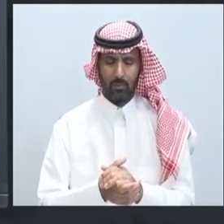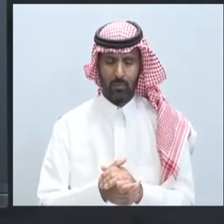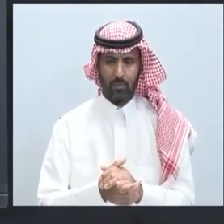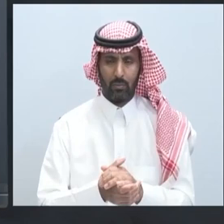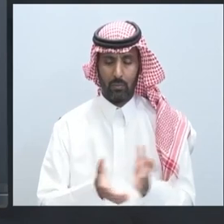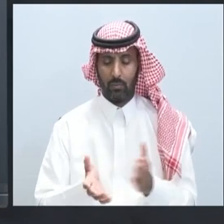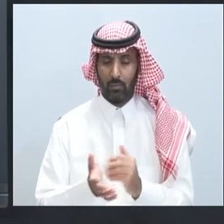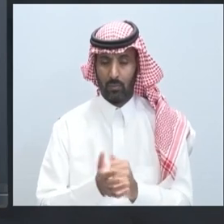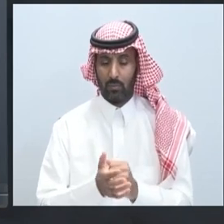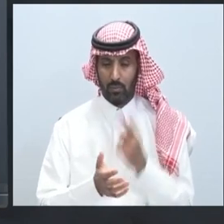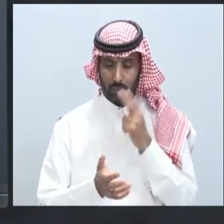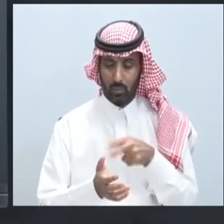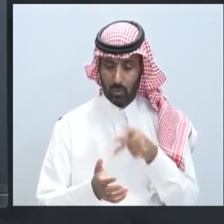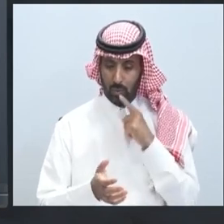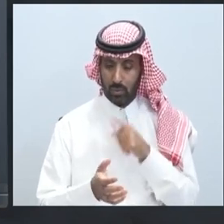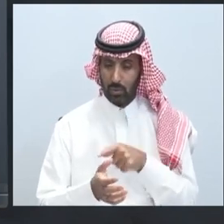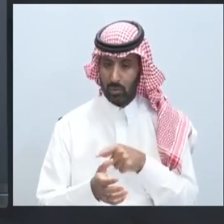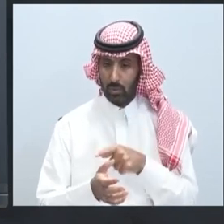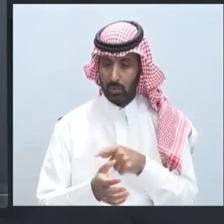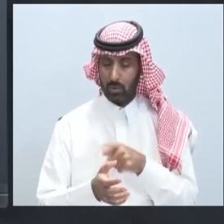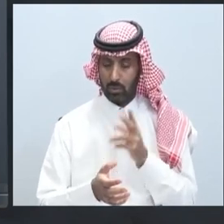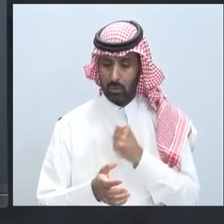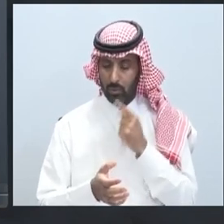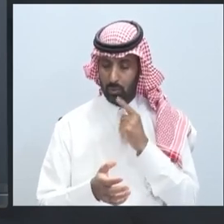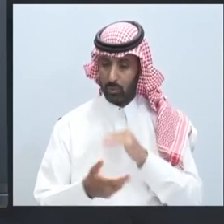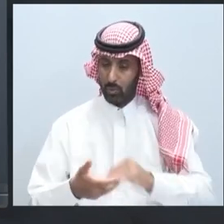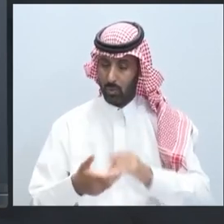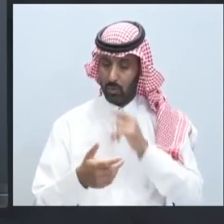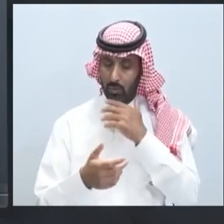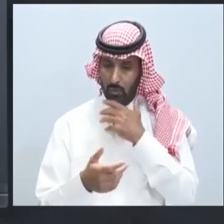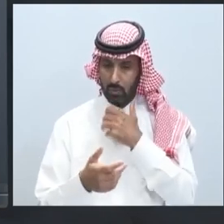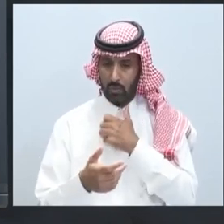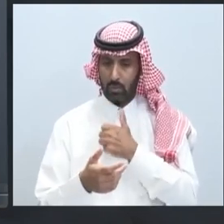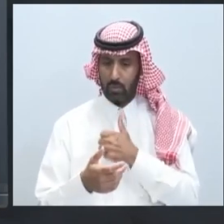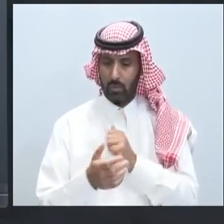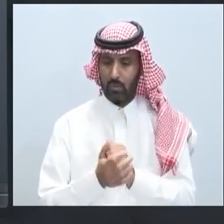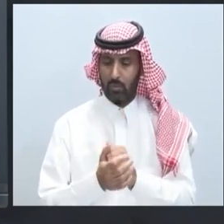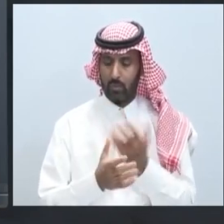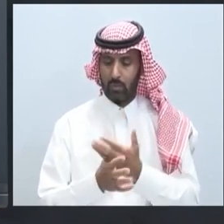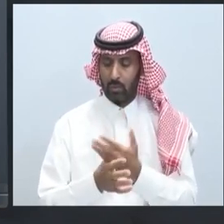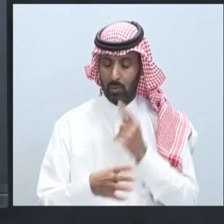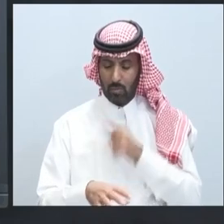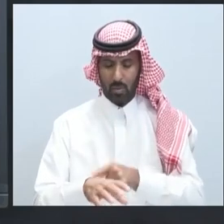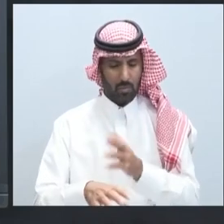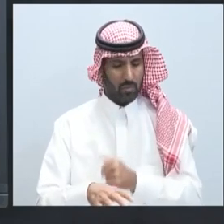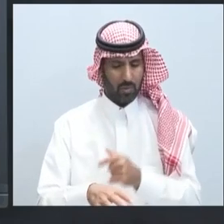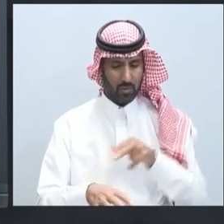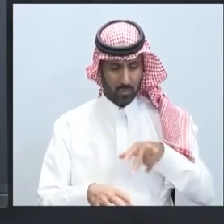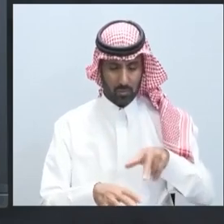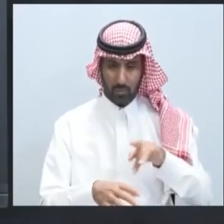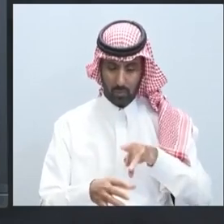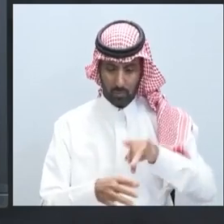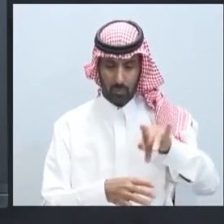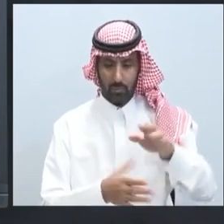up to him. He didn't want to not help the old man. He wanted to help him, but because that he know that he